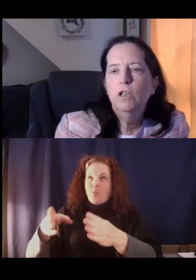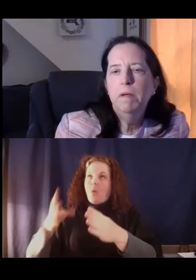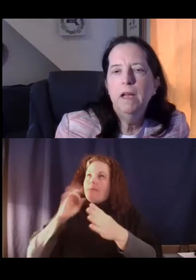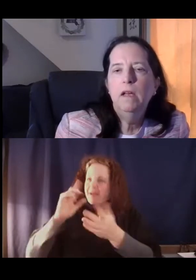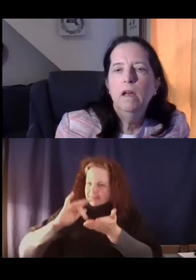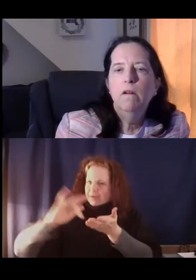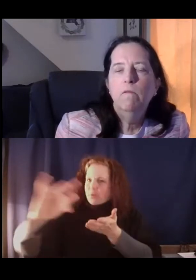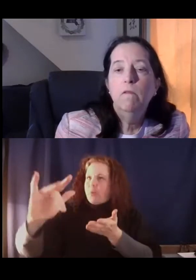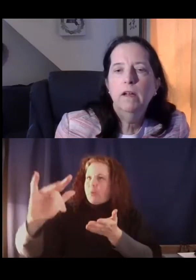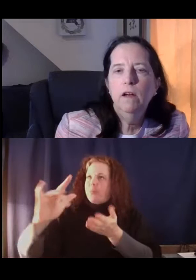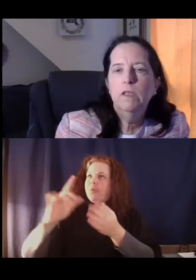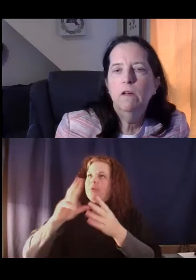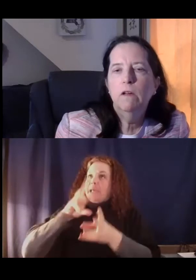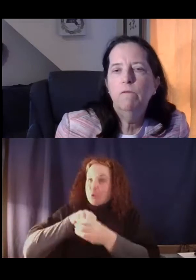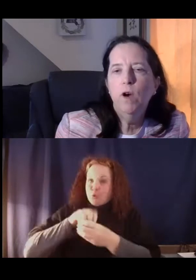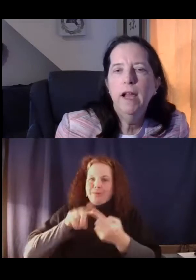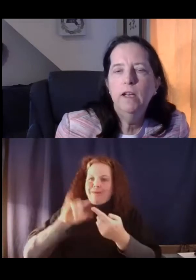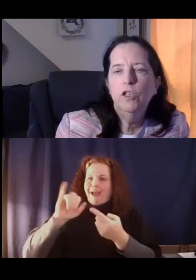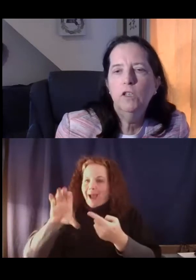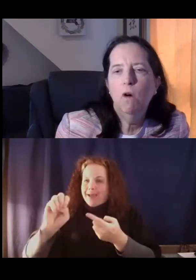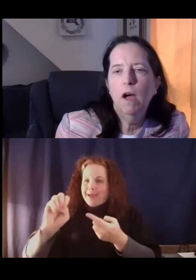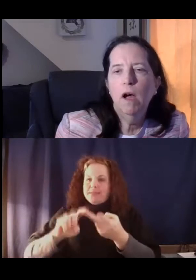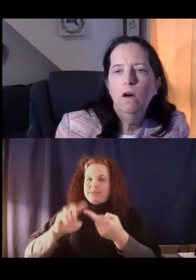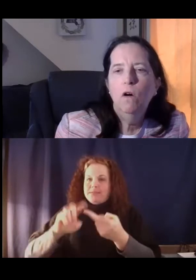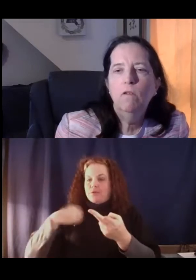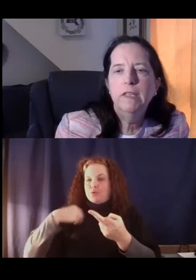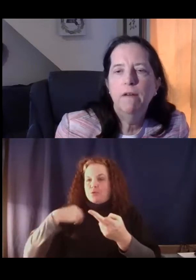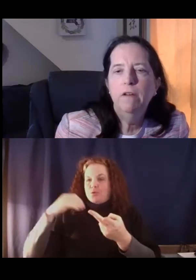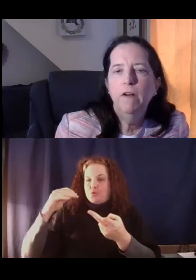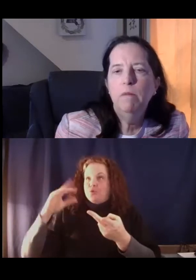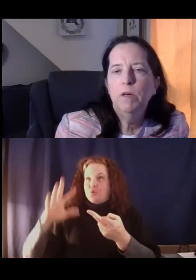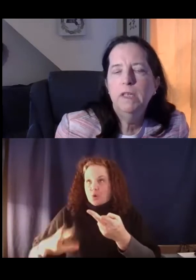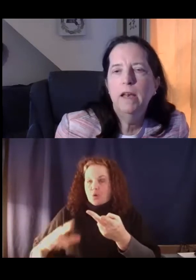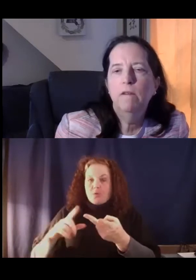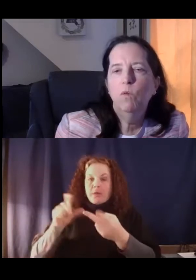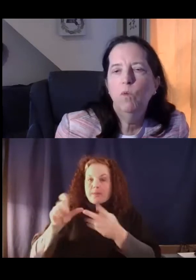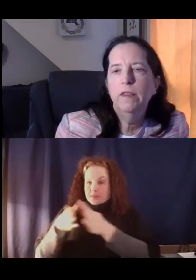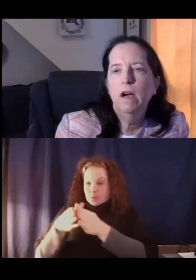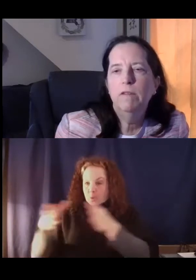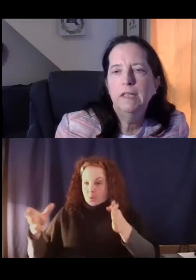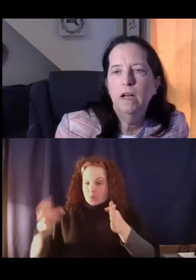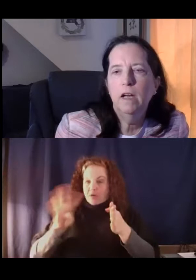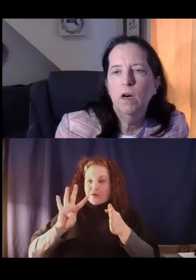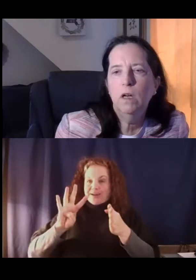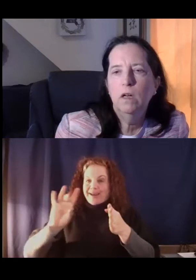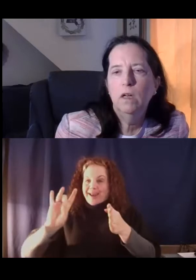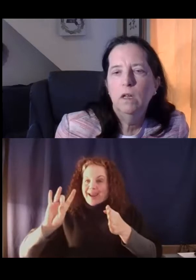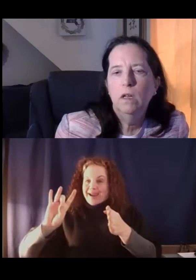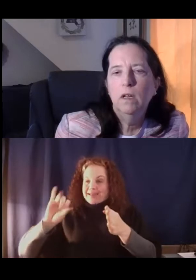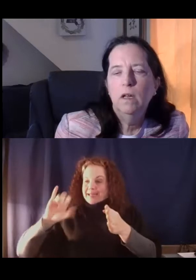should be a clearance of 48 inches wide or 75% of the width of a